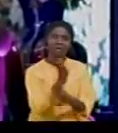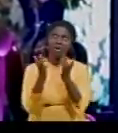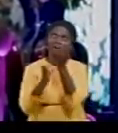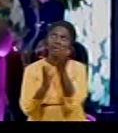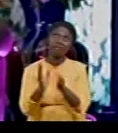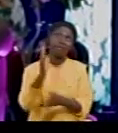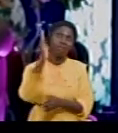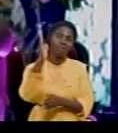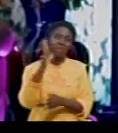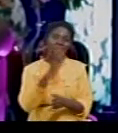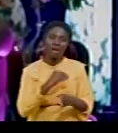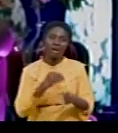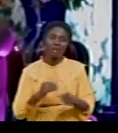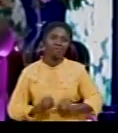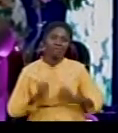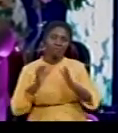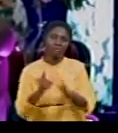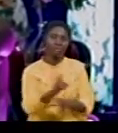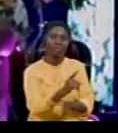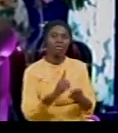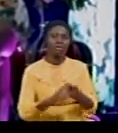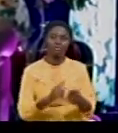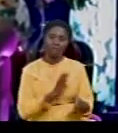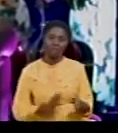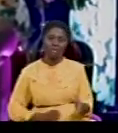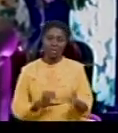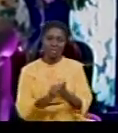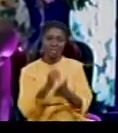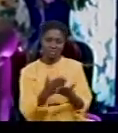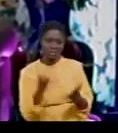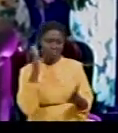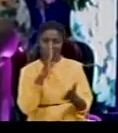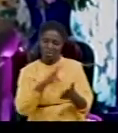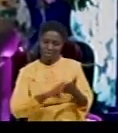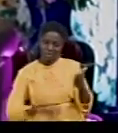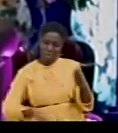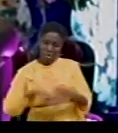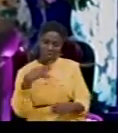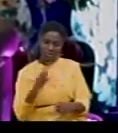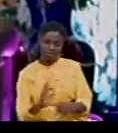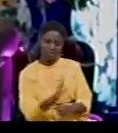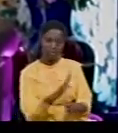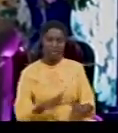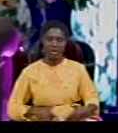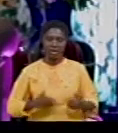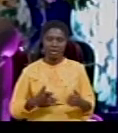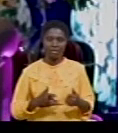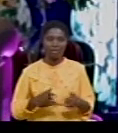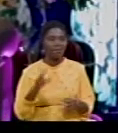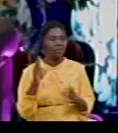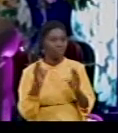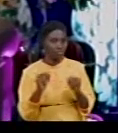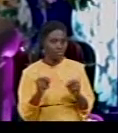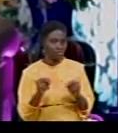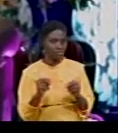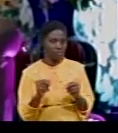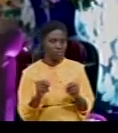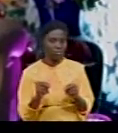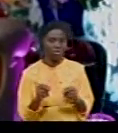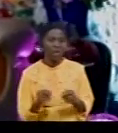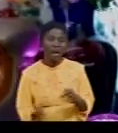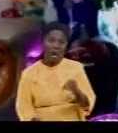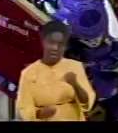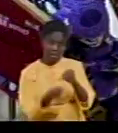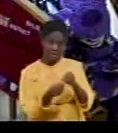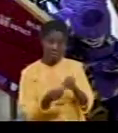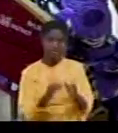Christ, that something will be subtracted out of their lives. You miss the point. Addition